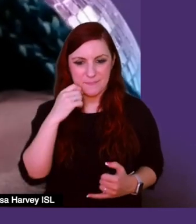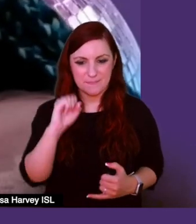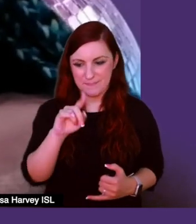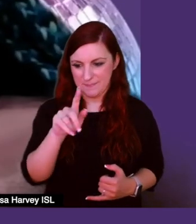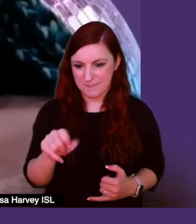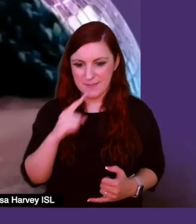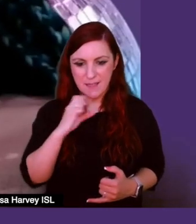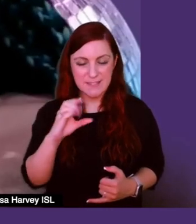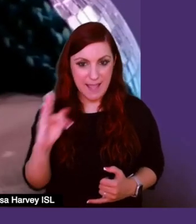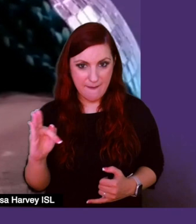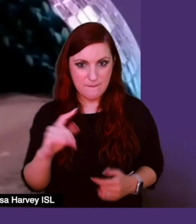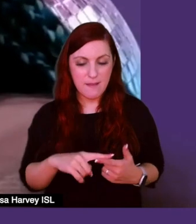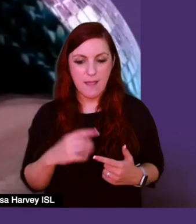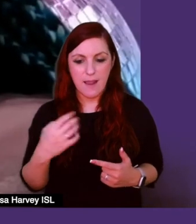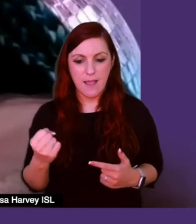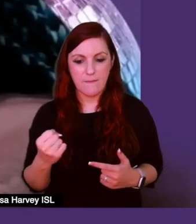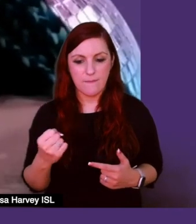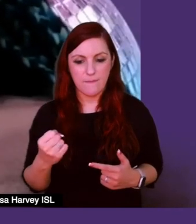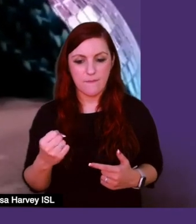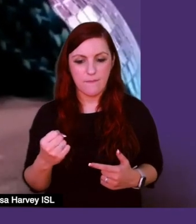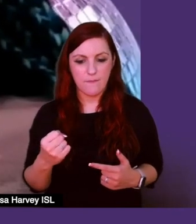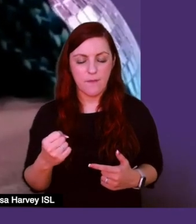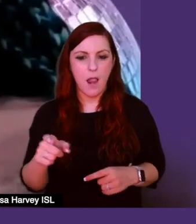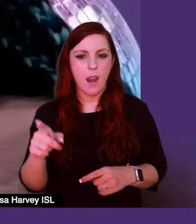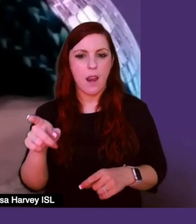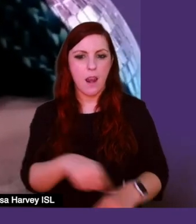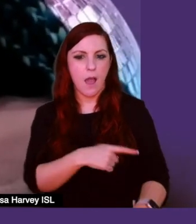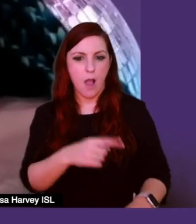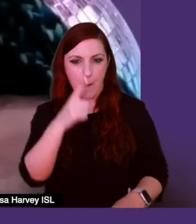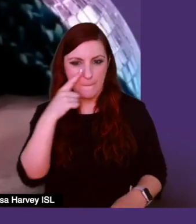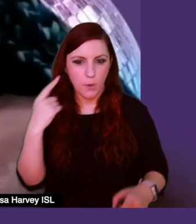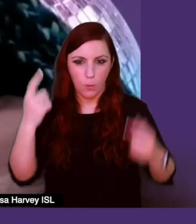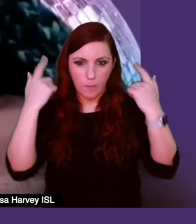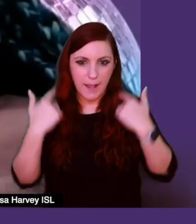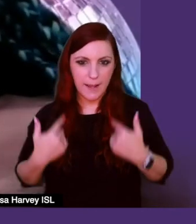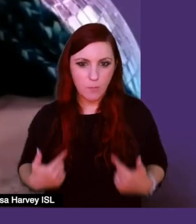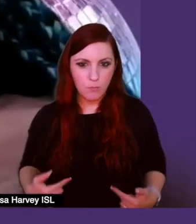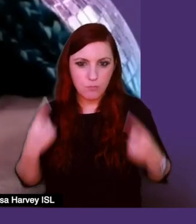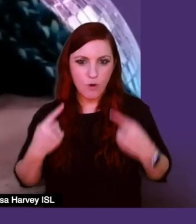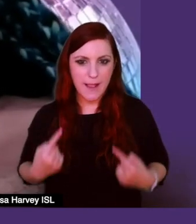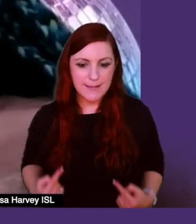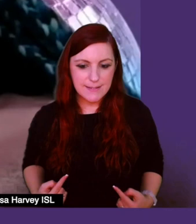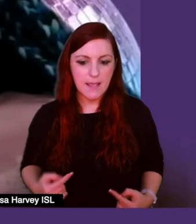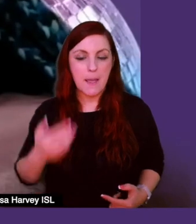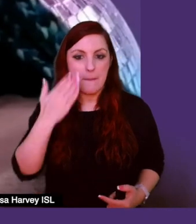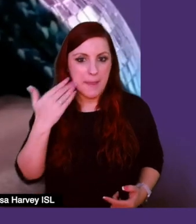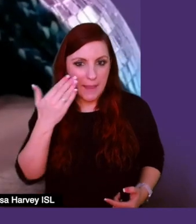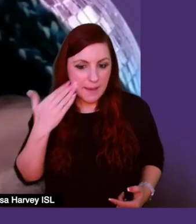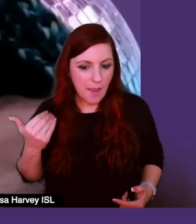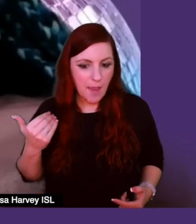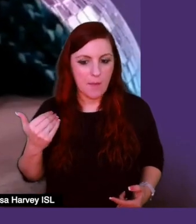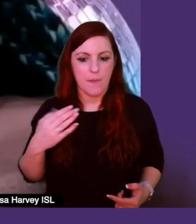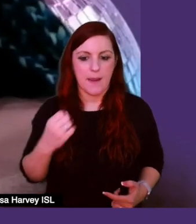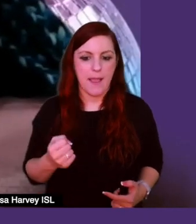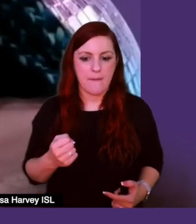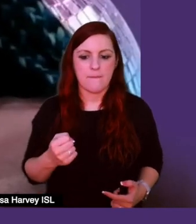her. I've got long blue and black braids in, and I've got a makeup on. And